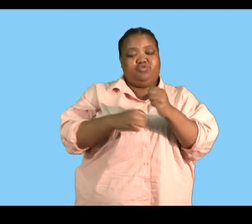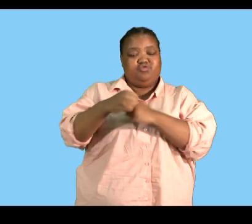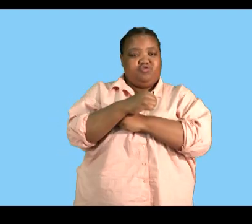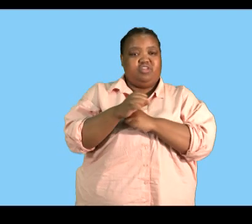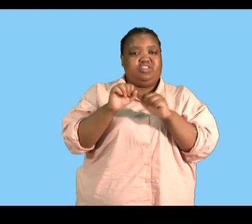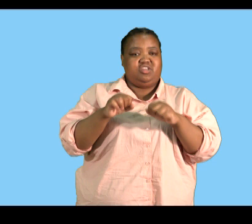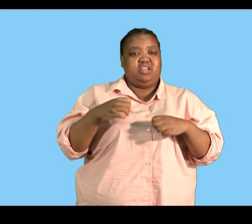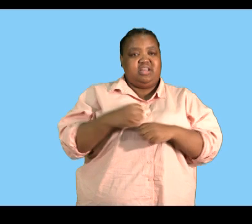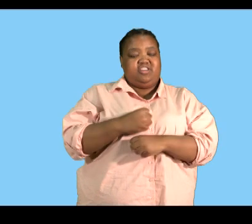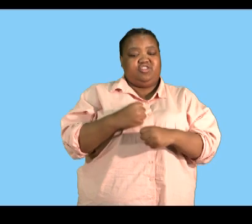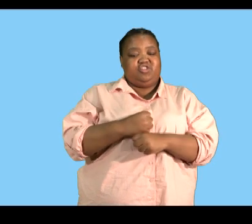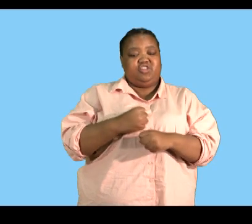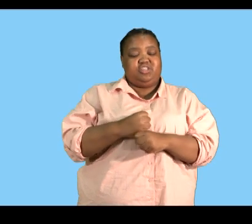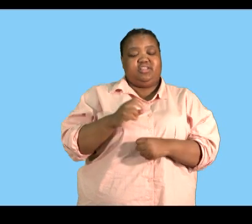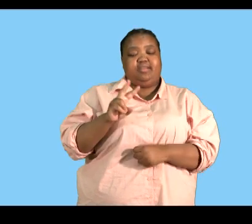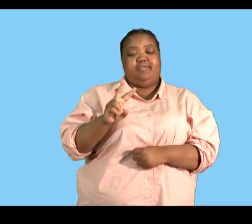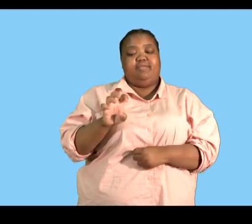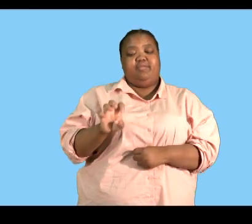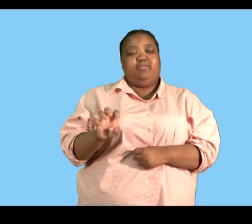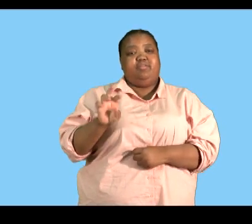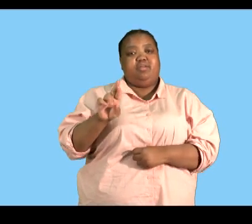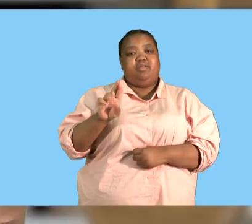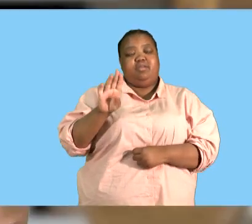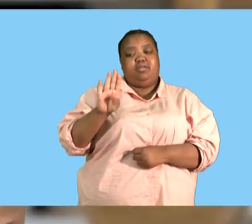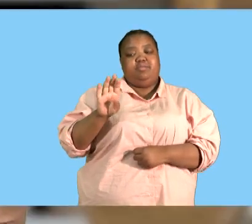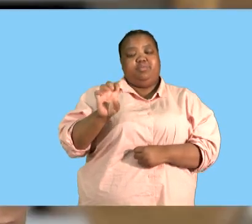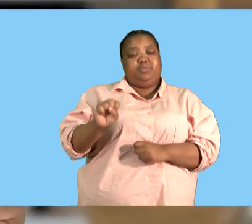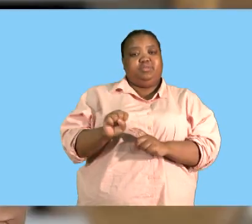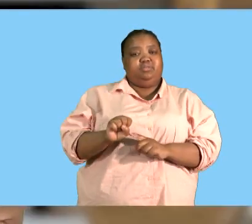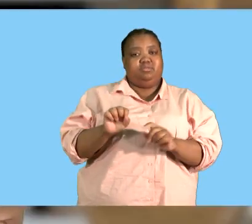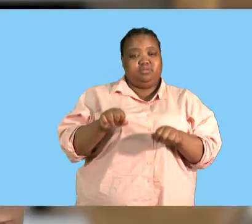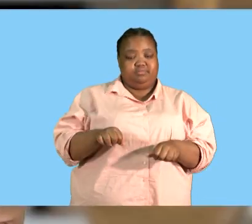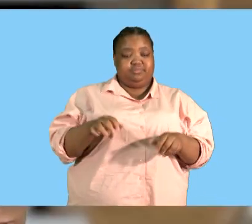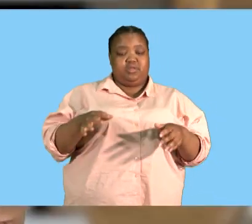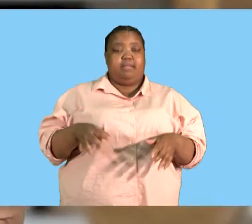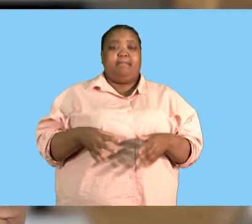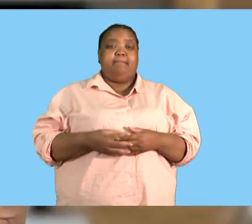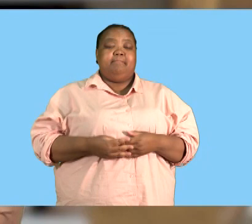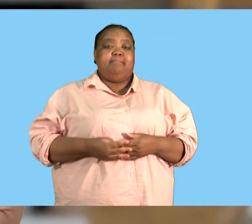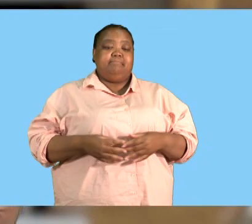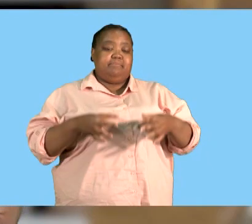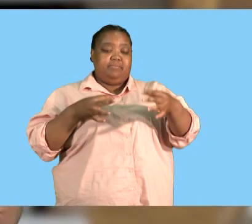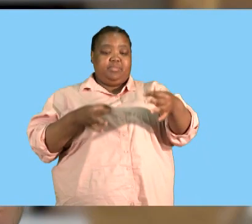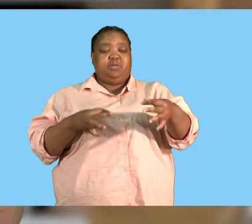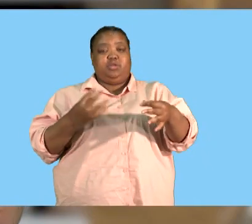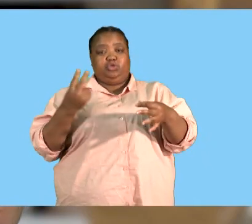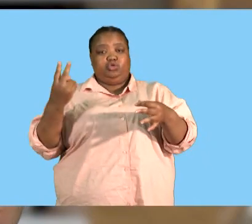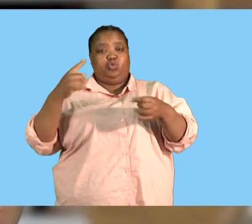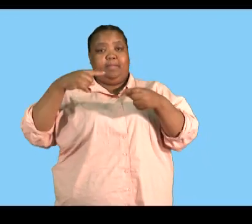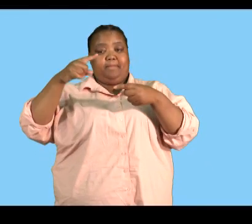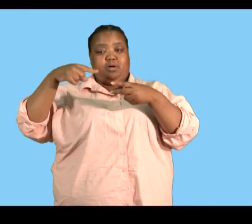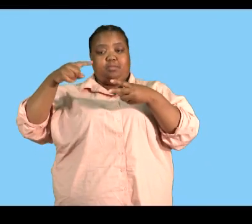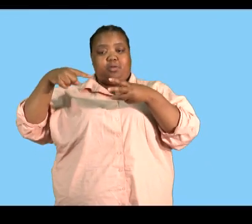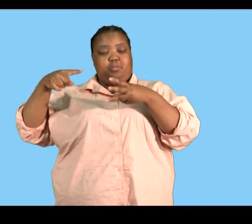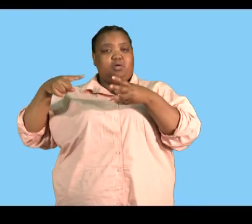verbs. Right. Now, firstly, when we look at the mark allocation of Paper 2, firstly, we have